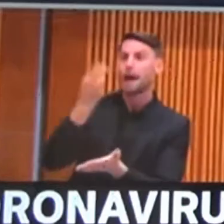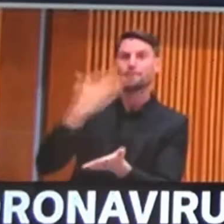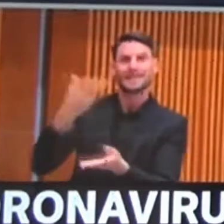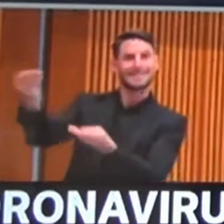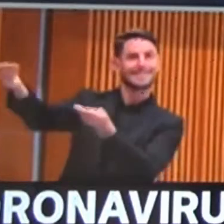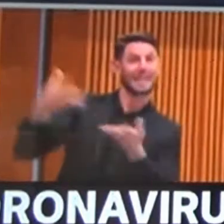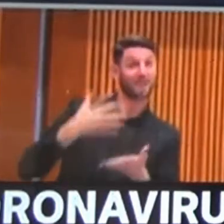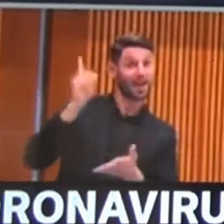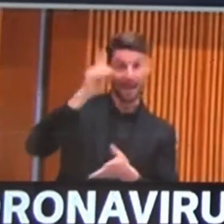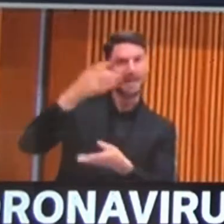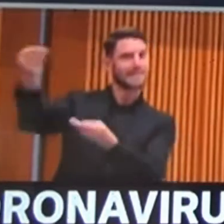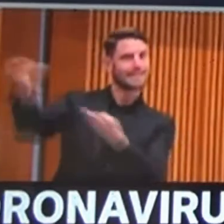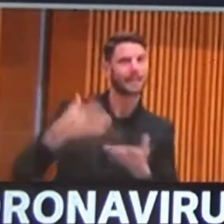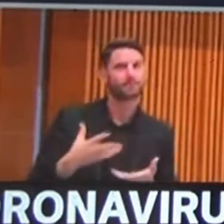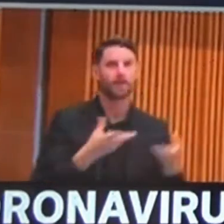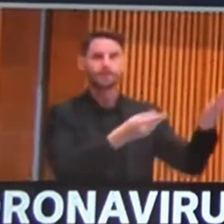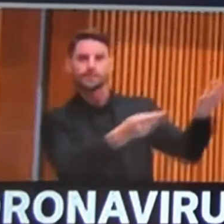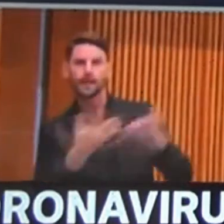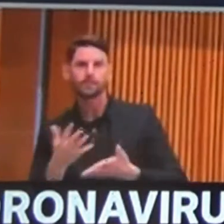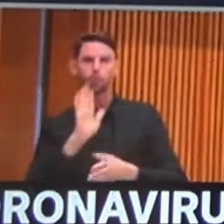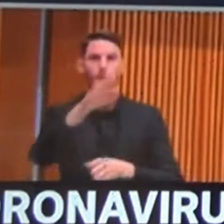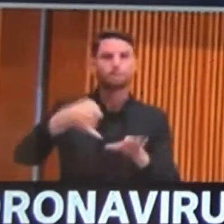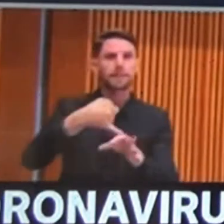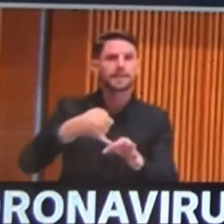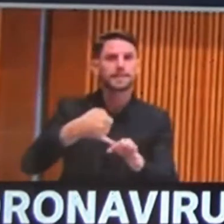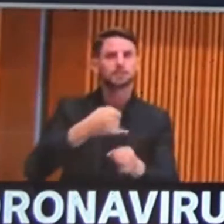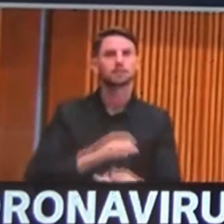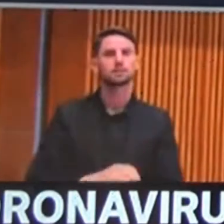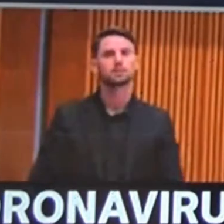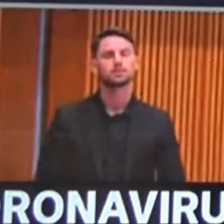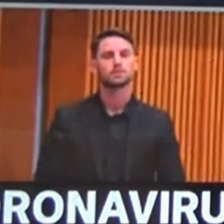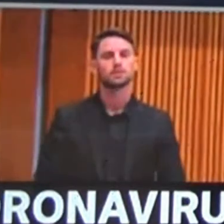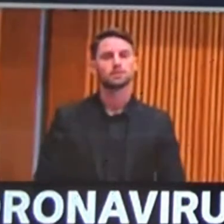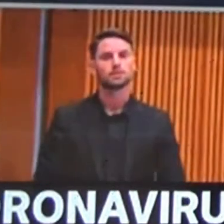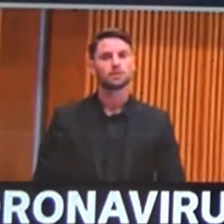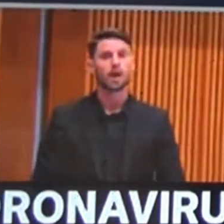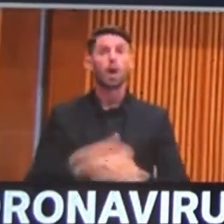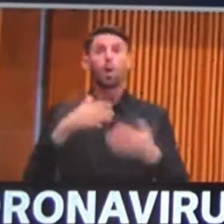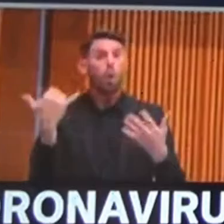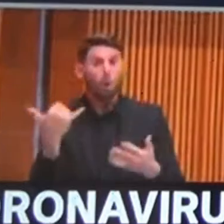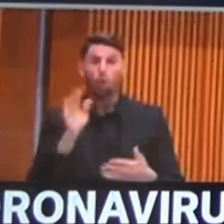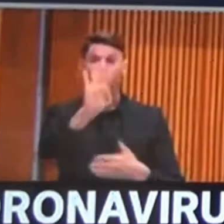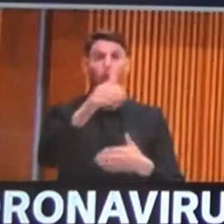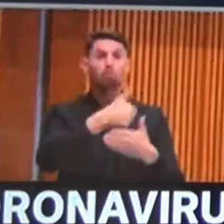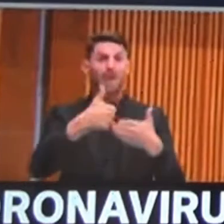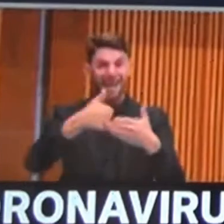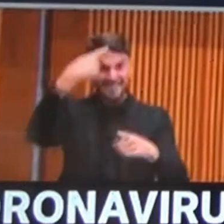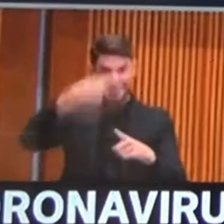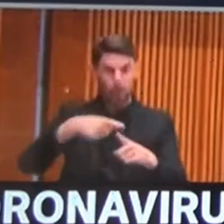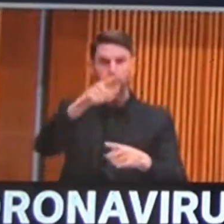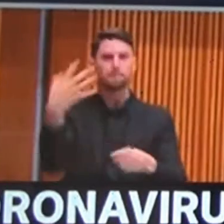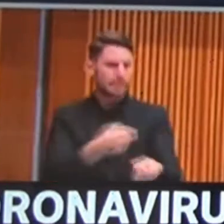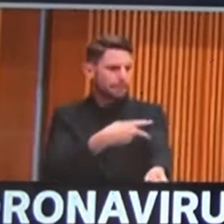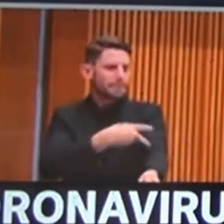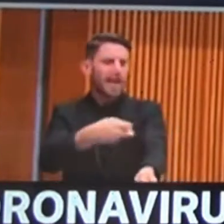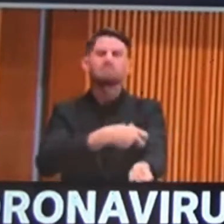medications to you. If you are someone who needs to have regular blood tests done, it's important that you continue to have your blood